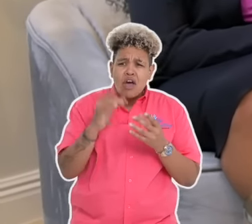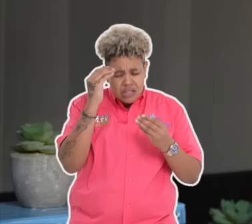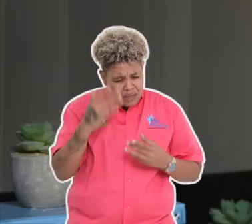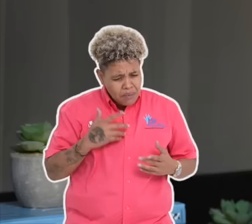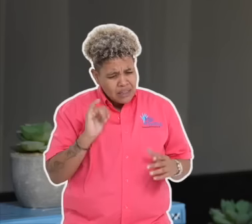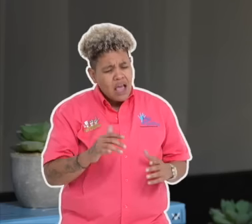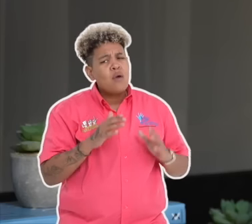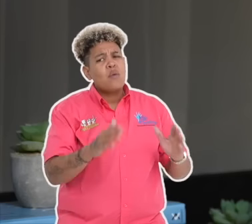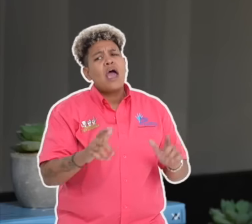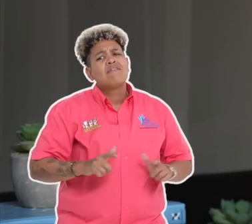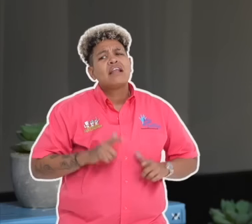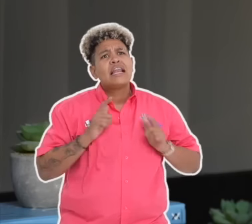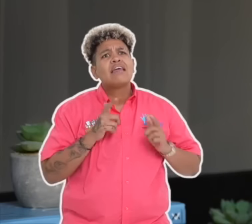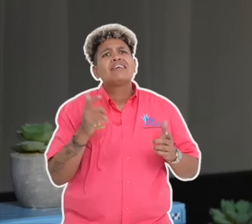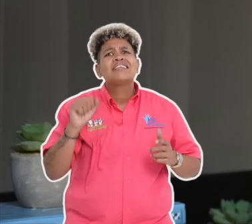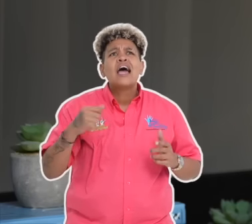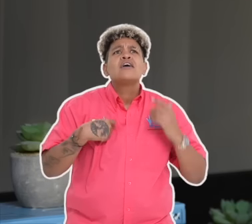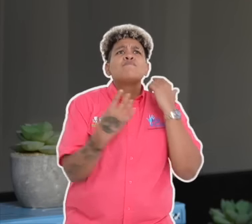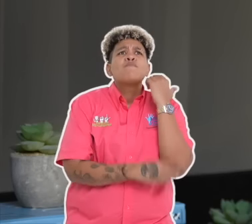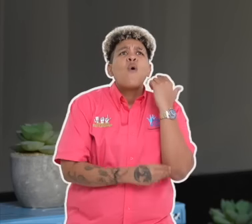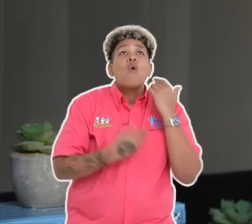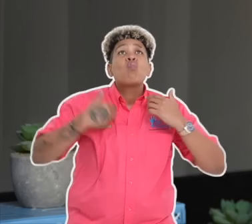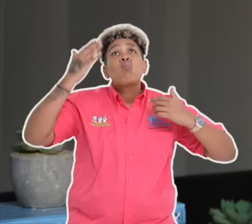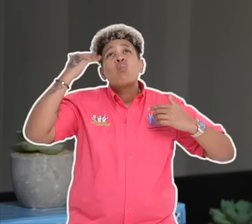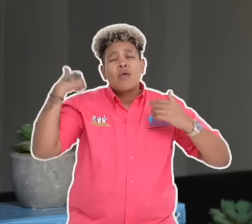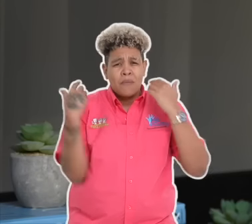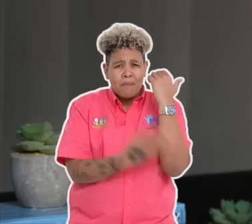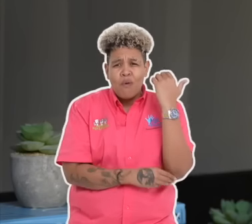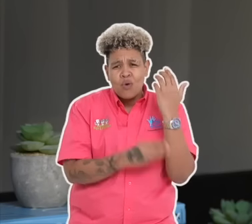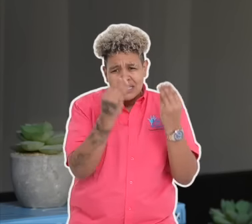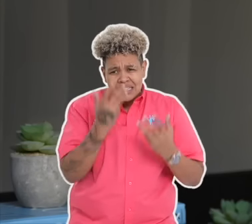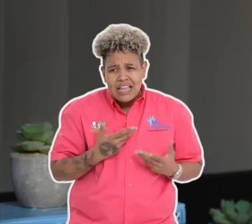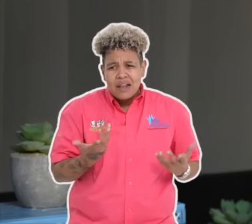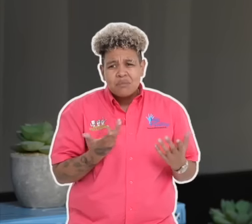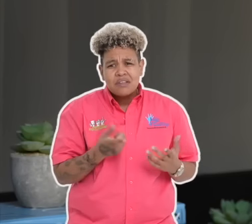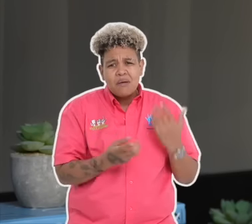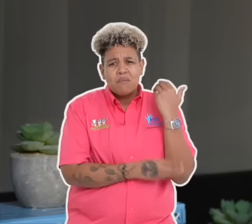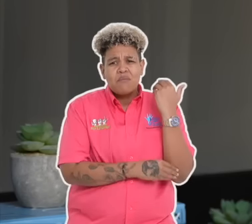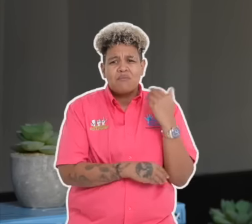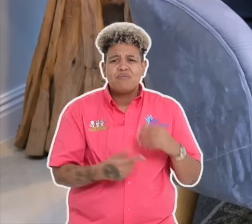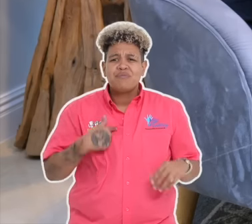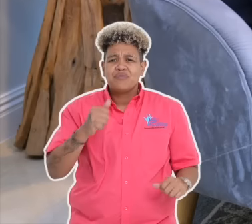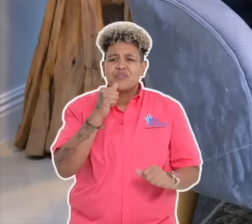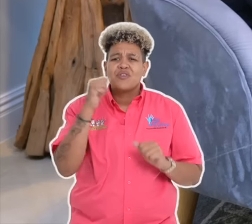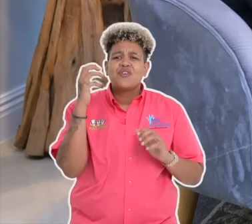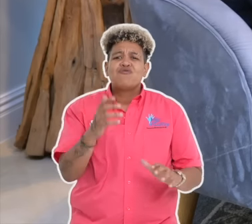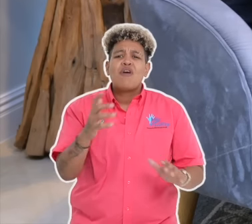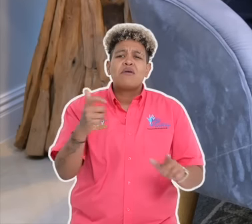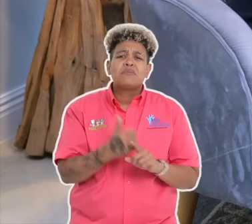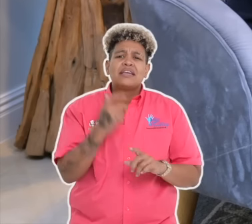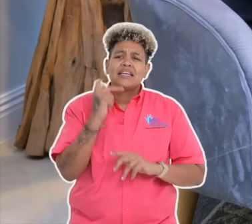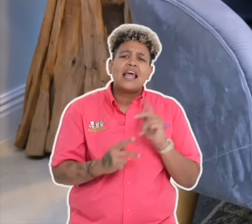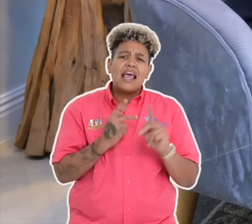that idyllic way of living, even though you were poor and not even knowing I was poor. You know, my